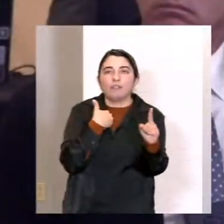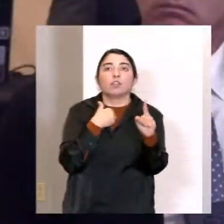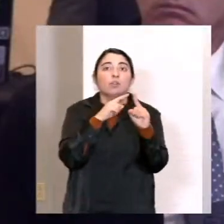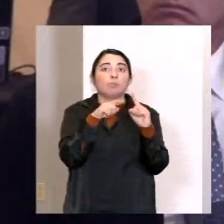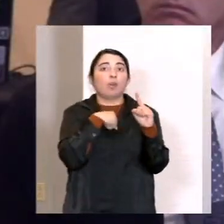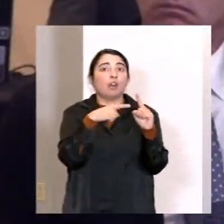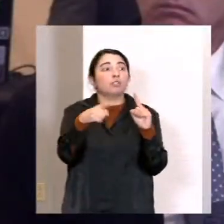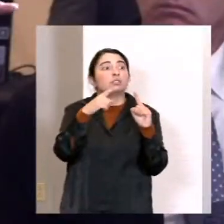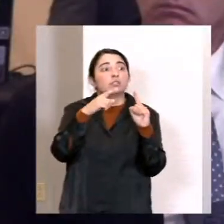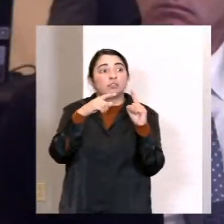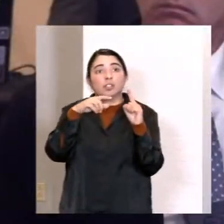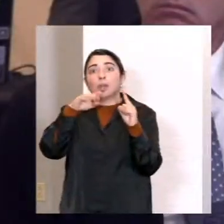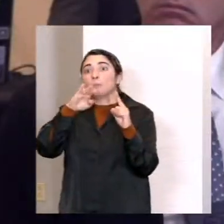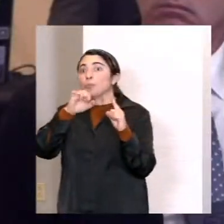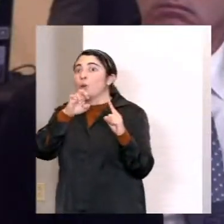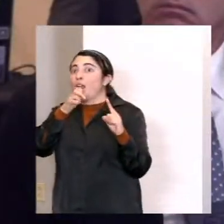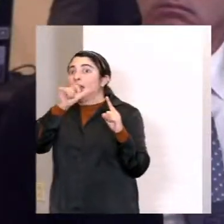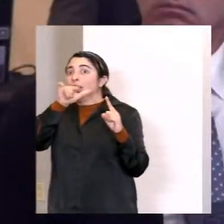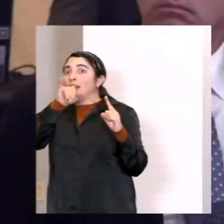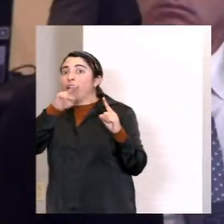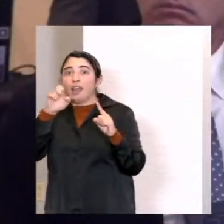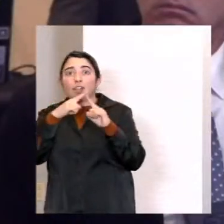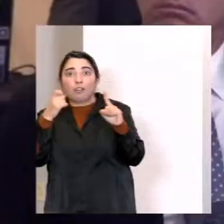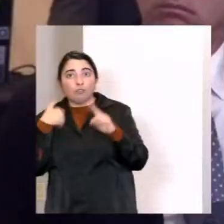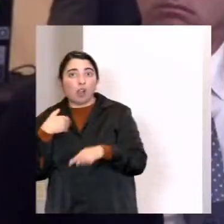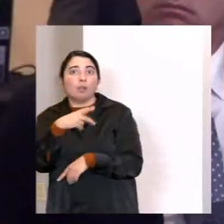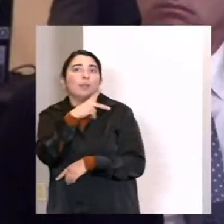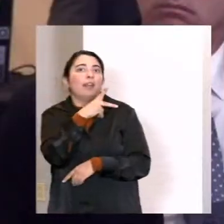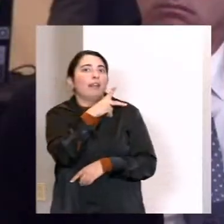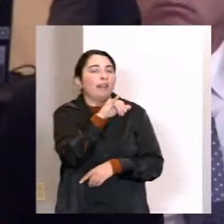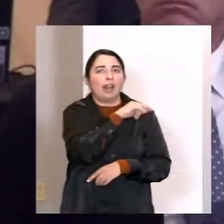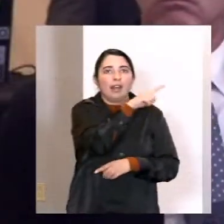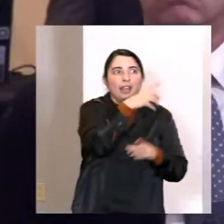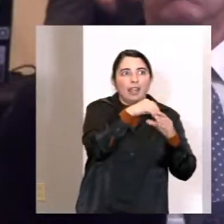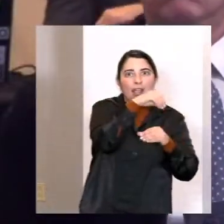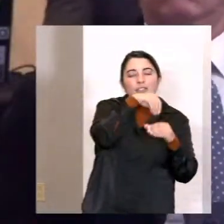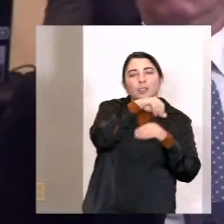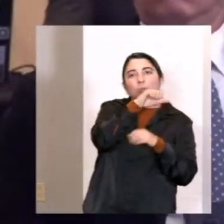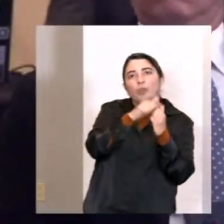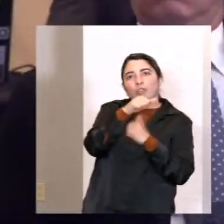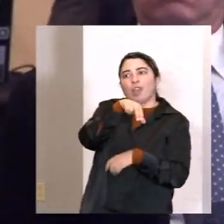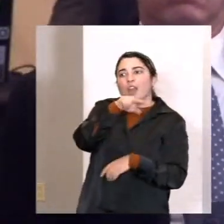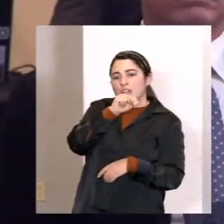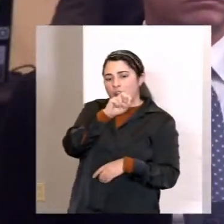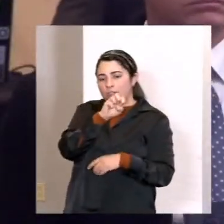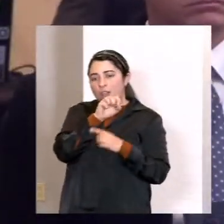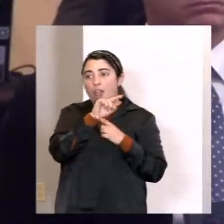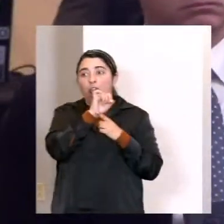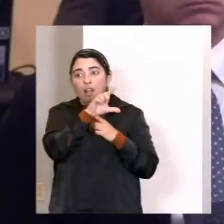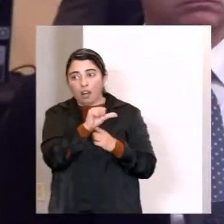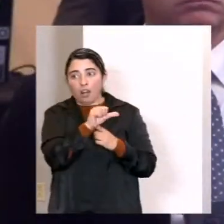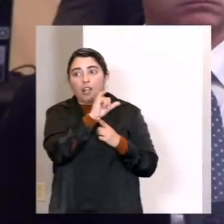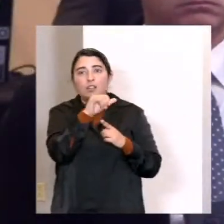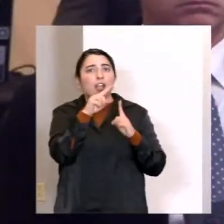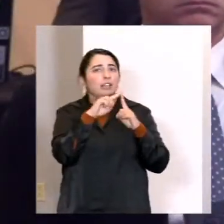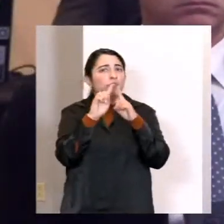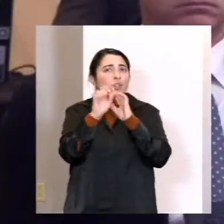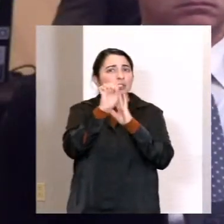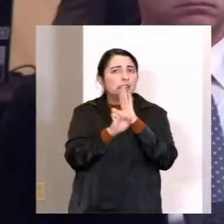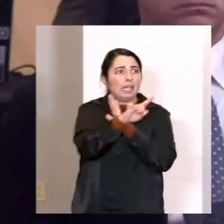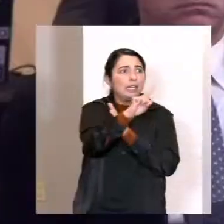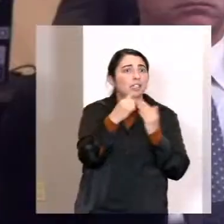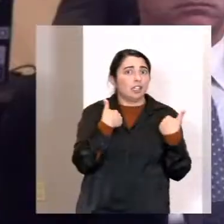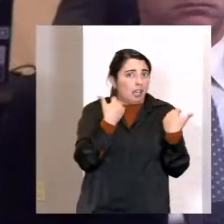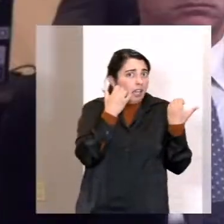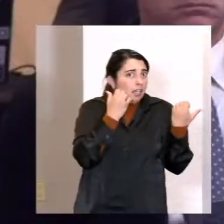Line West, you're going to go between California and Nevada. Please tell these other states how to do it